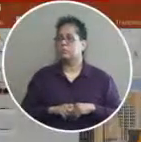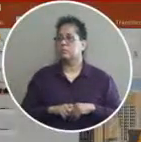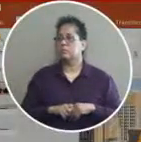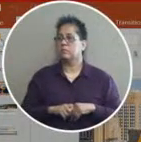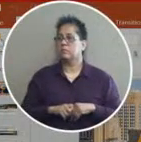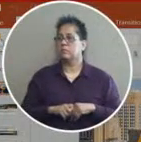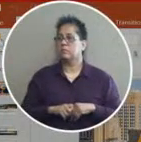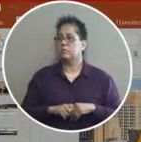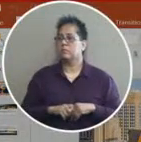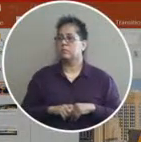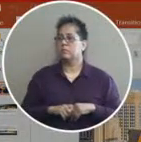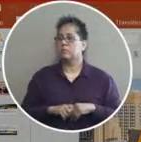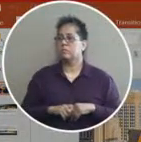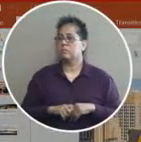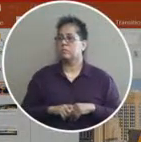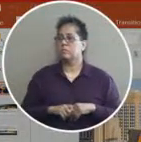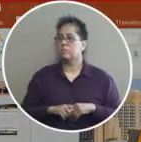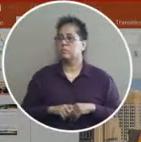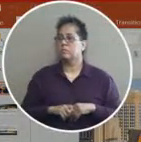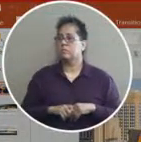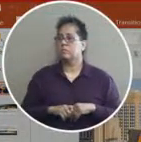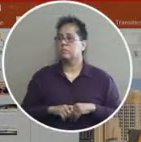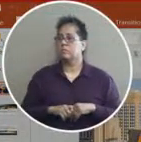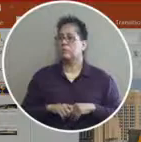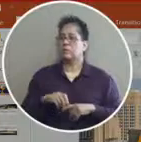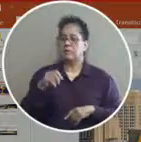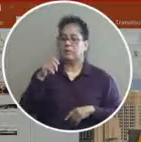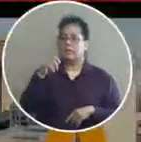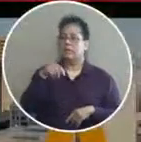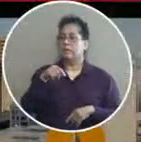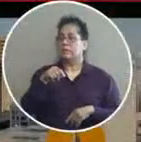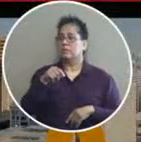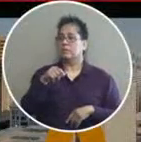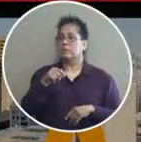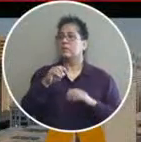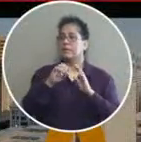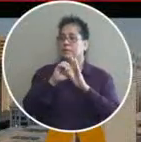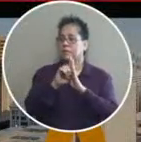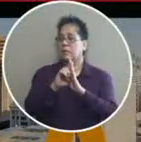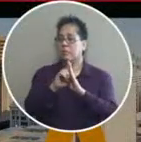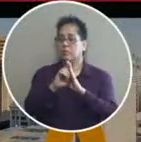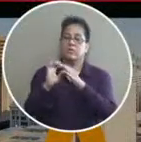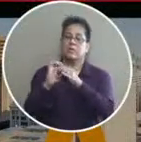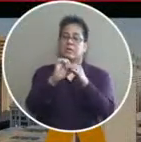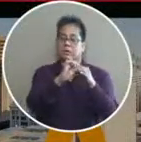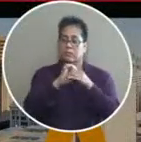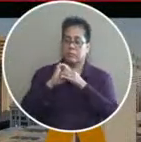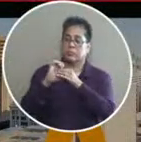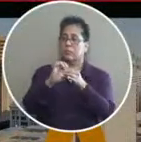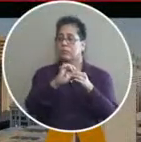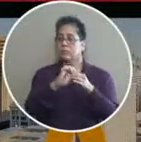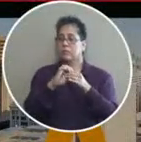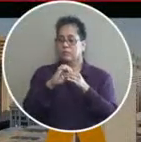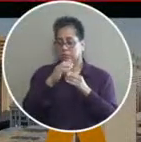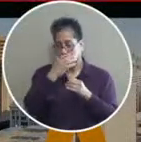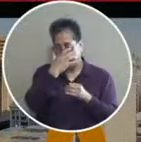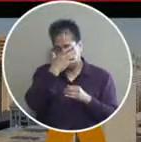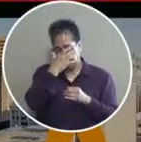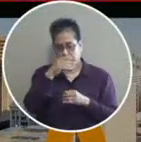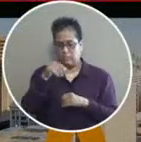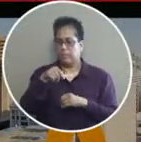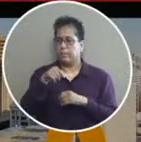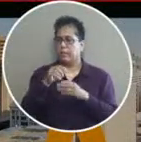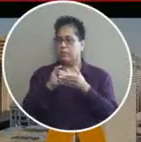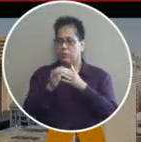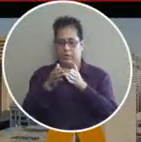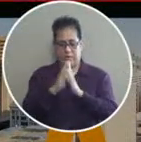I believe they're pulling that up now. This is a great example of the collaboration, Mayor Pro Tem, that you